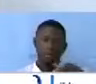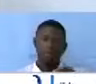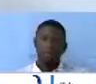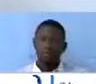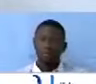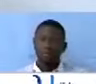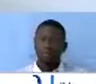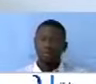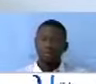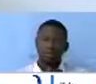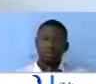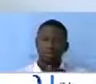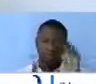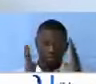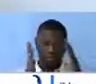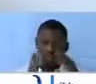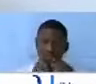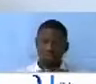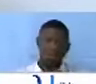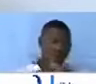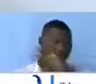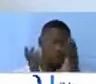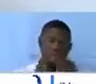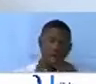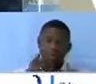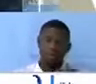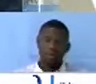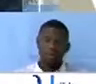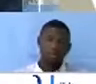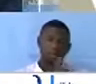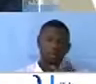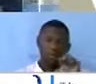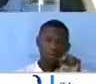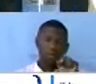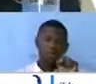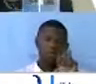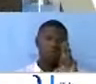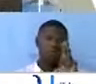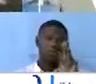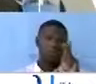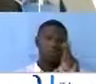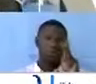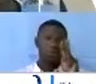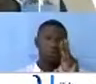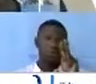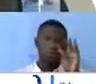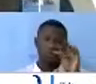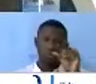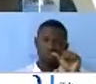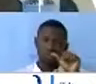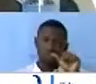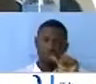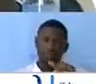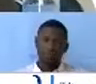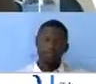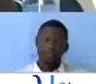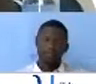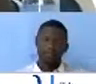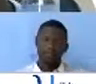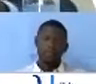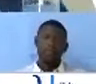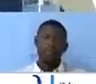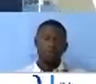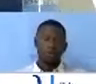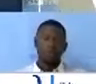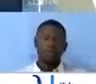or that case it was all right. About me and Sukuda? Okay, Mr. Witness, this witness is saying that he was severely